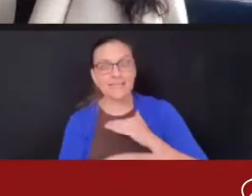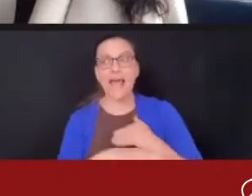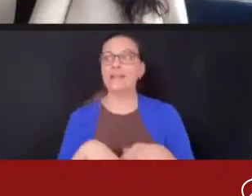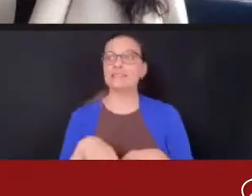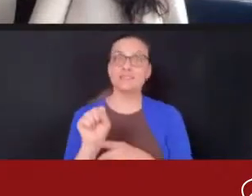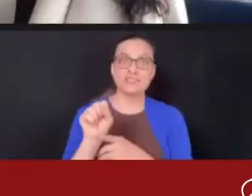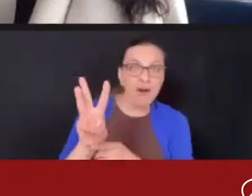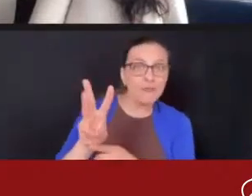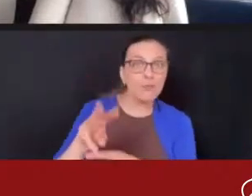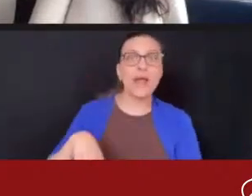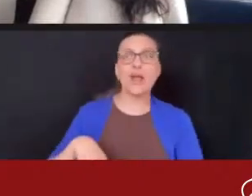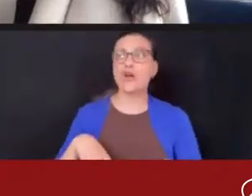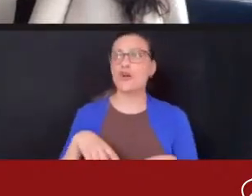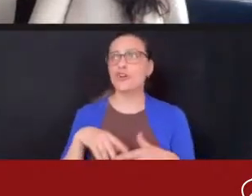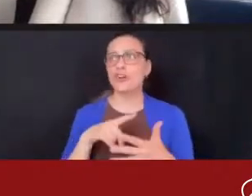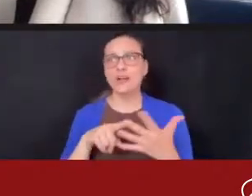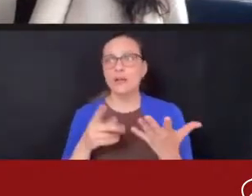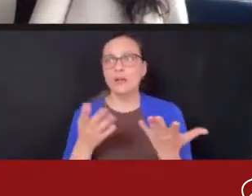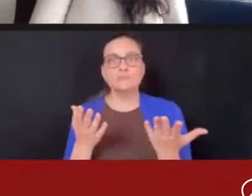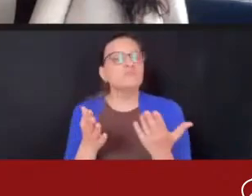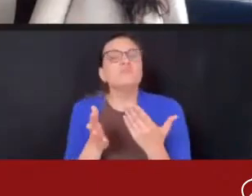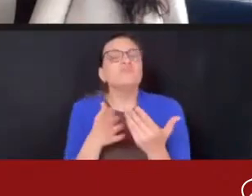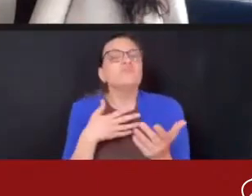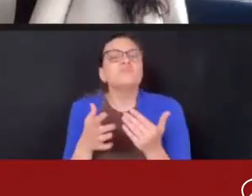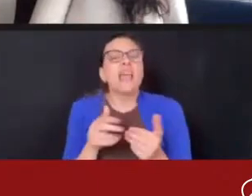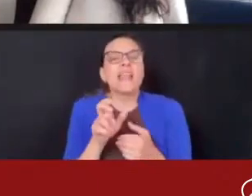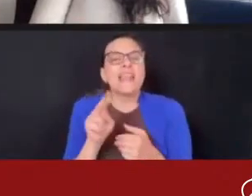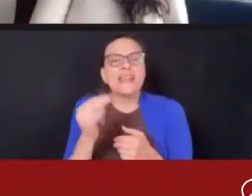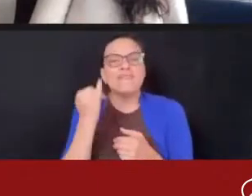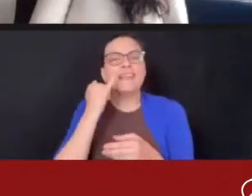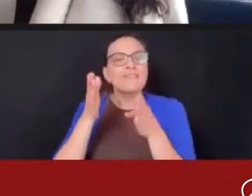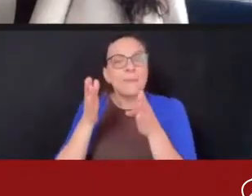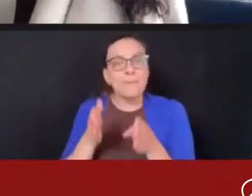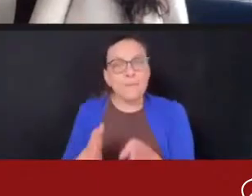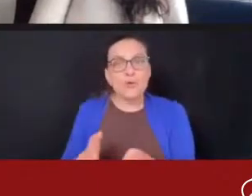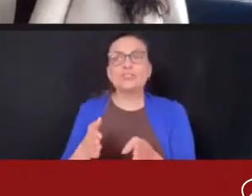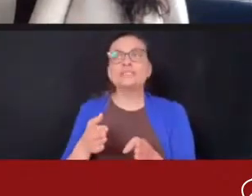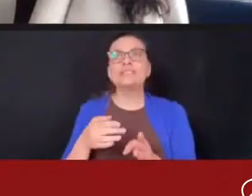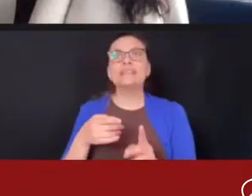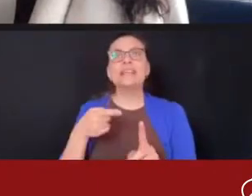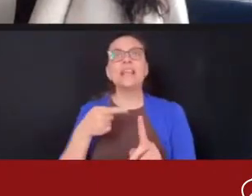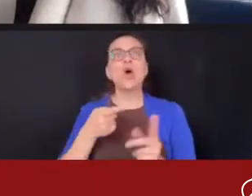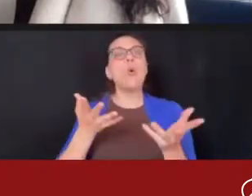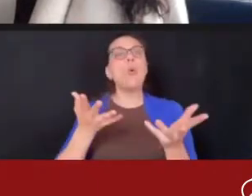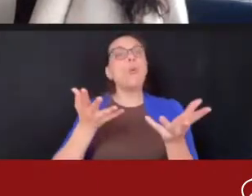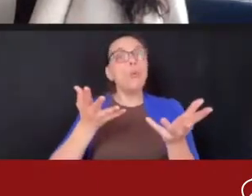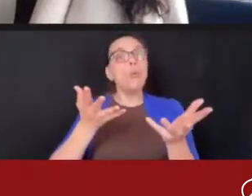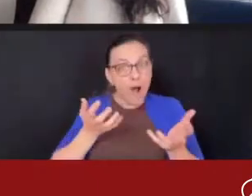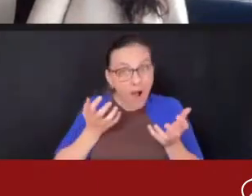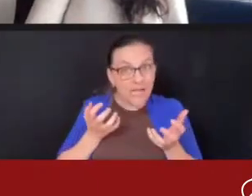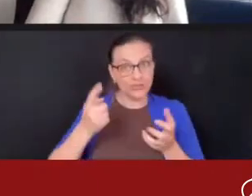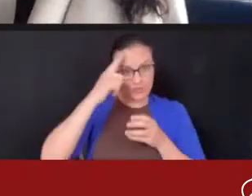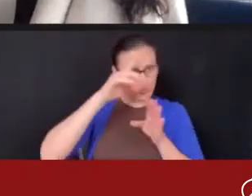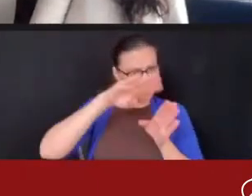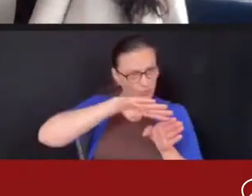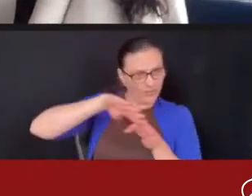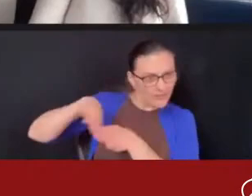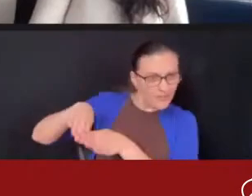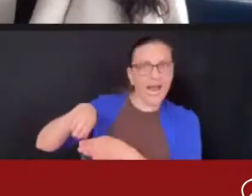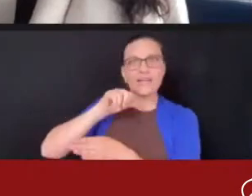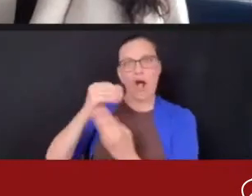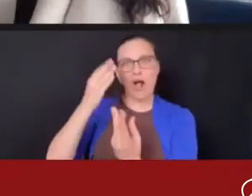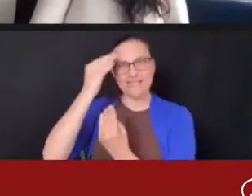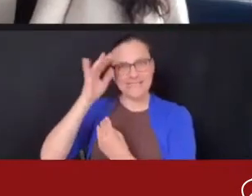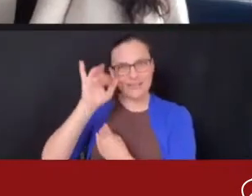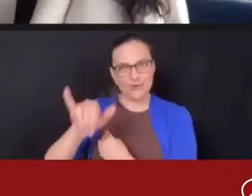That's, even if the person wants to not consider that, we know human nature